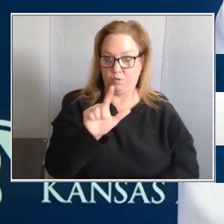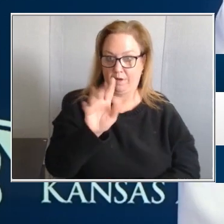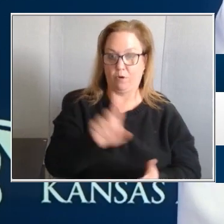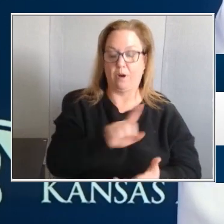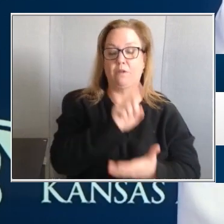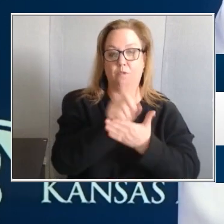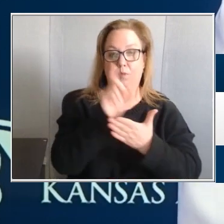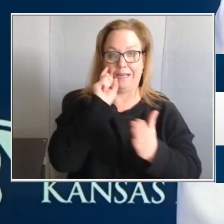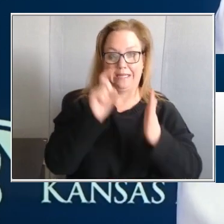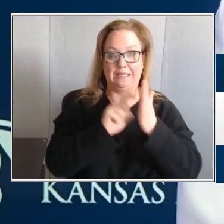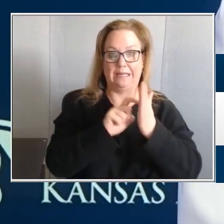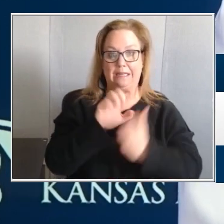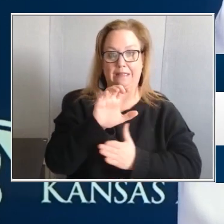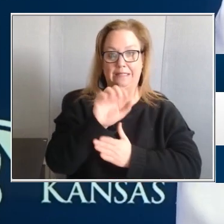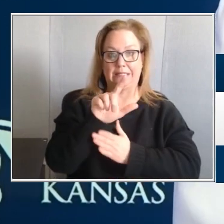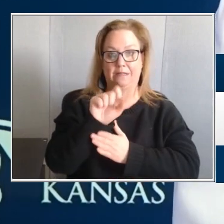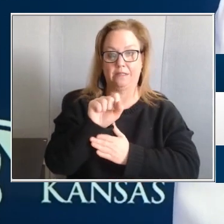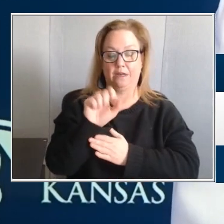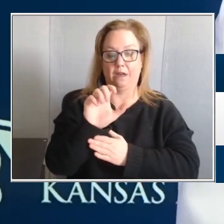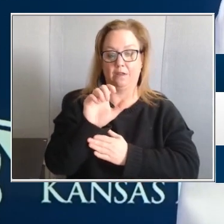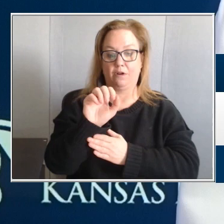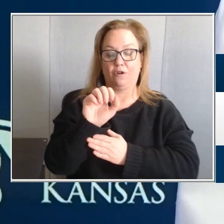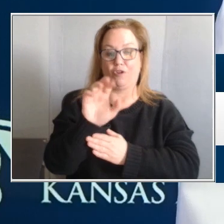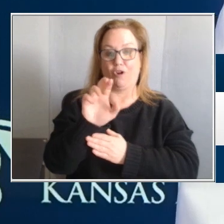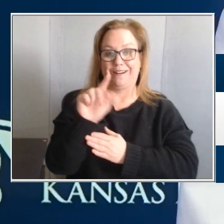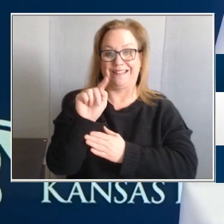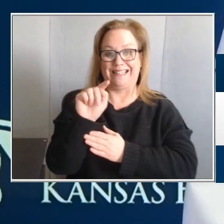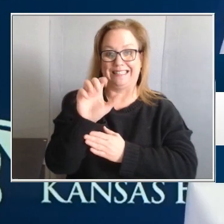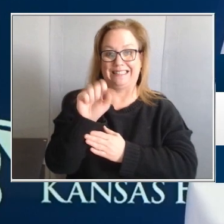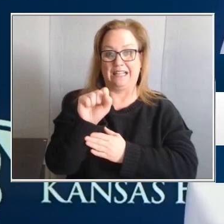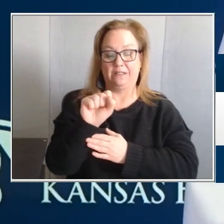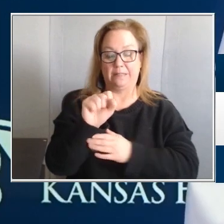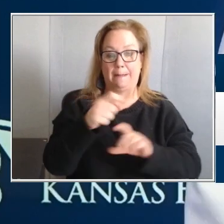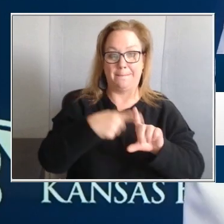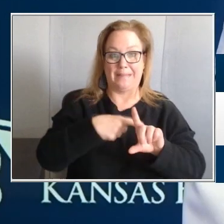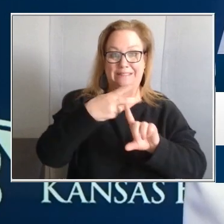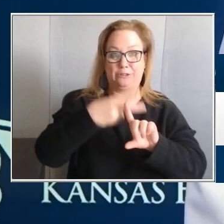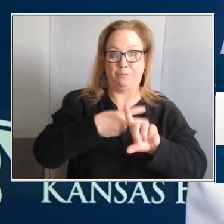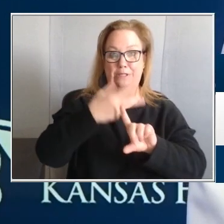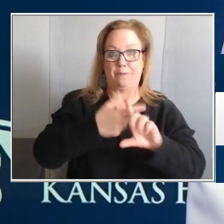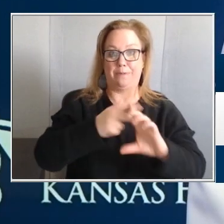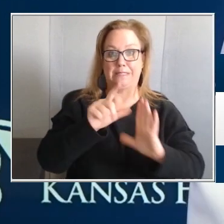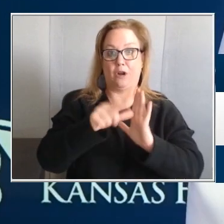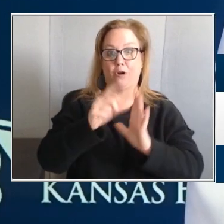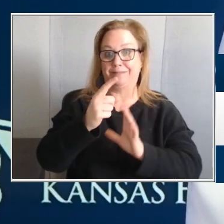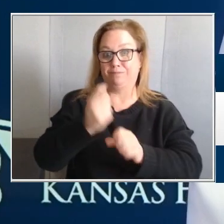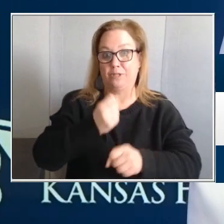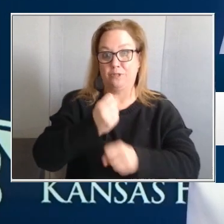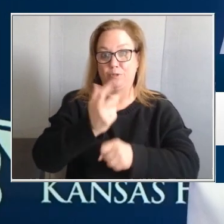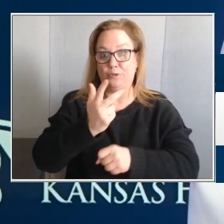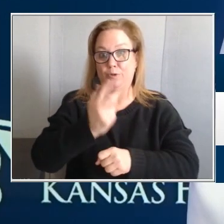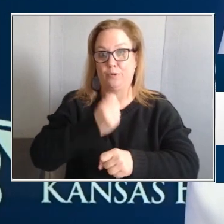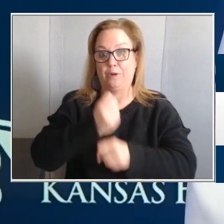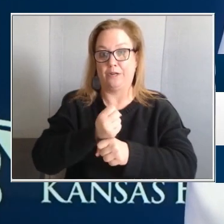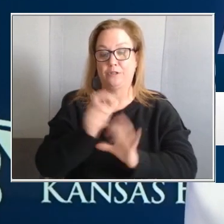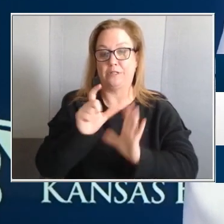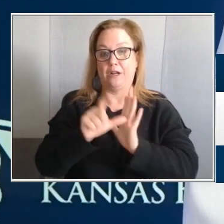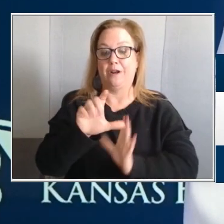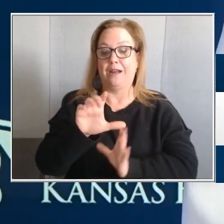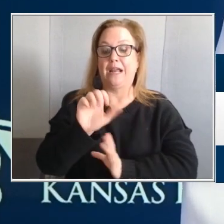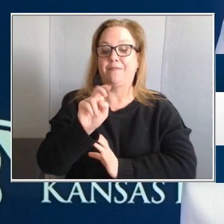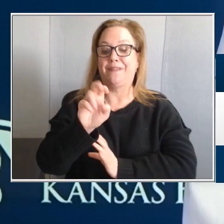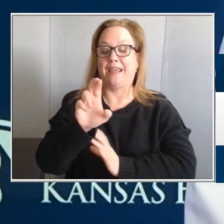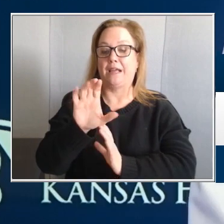these cells, these CAR T cells, for months, and in some patients even years afterwards. So if the cancer cells are still there hiding out and then they